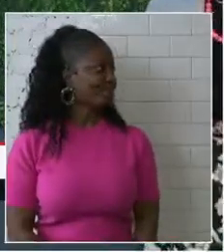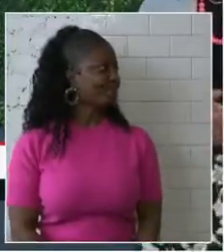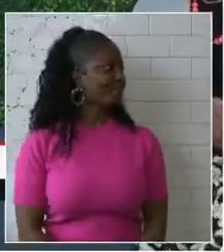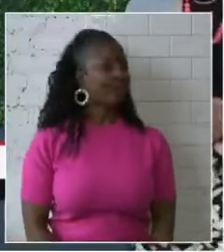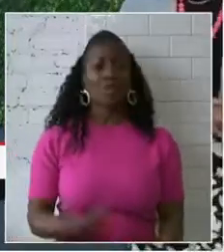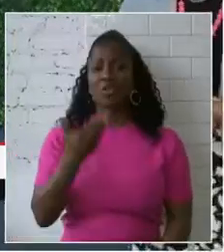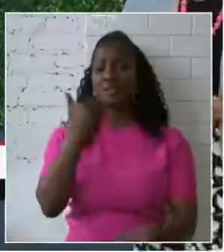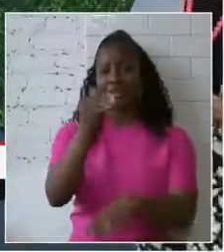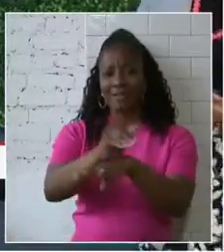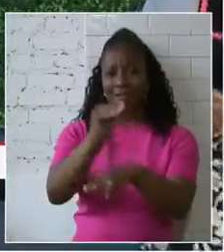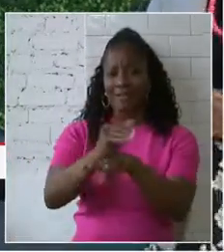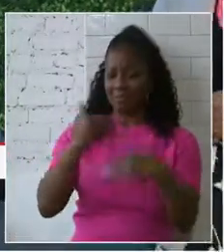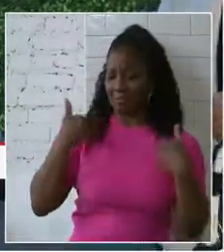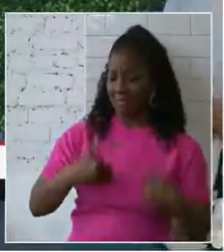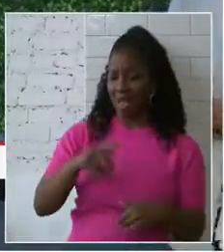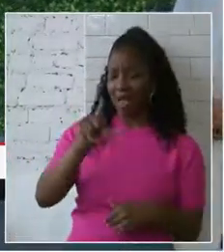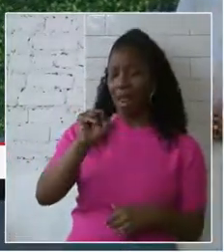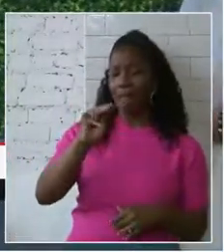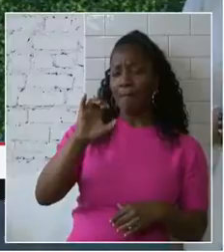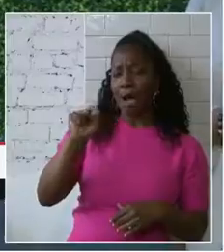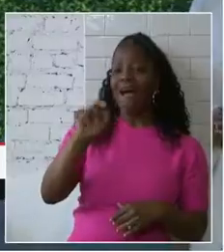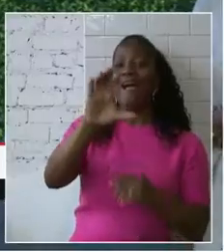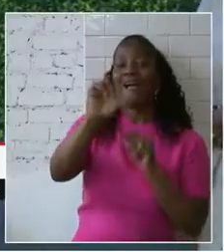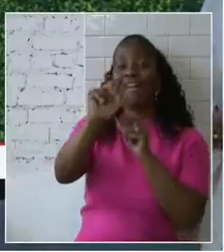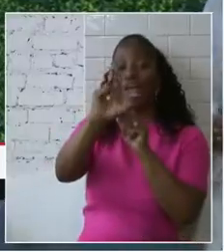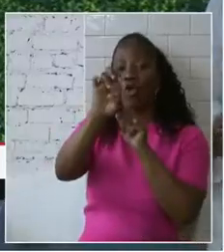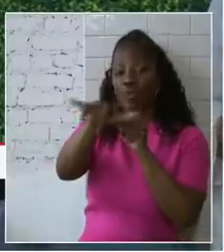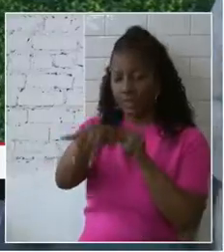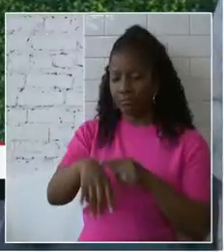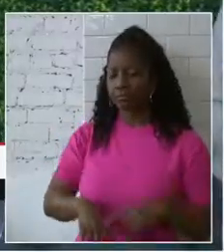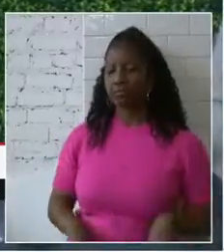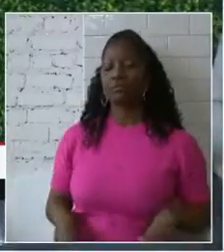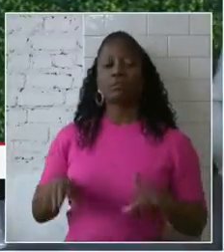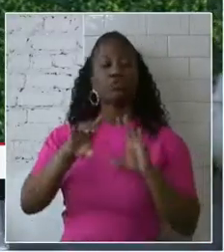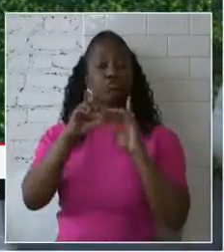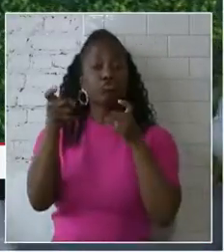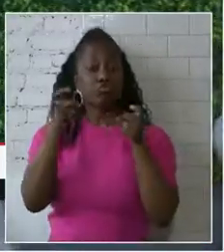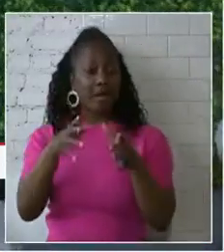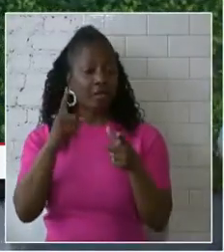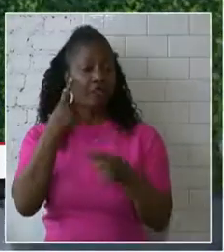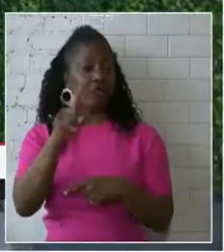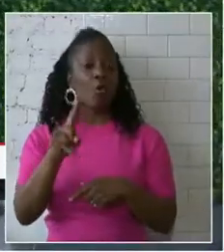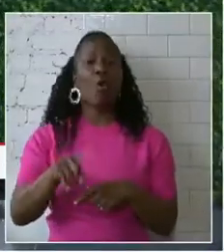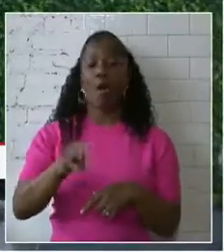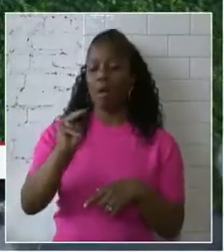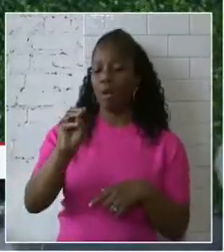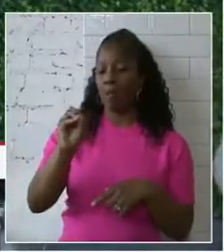Good evening. My name is Lamont Curry, Director of the Mayor's Office on Returning Citizens